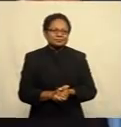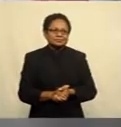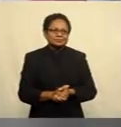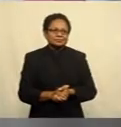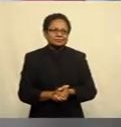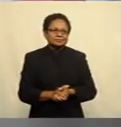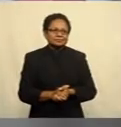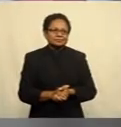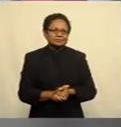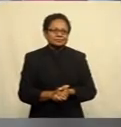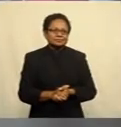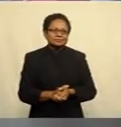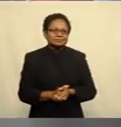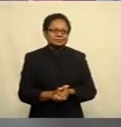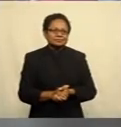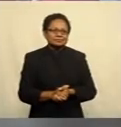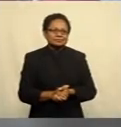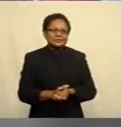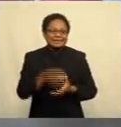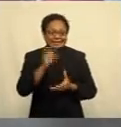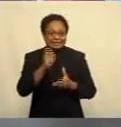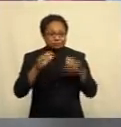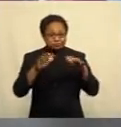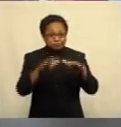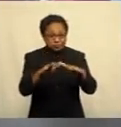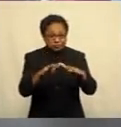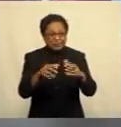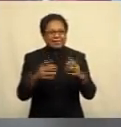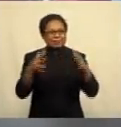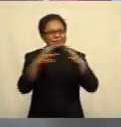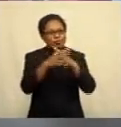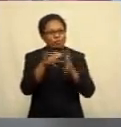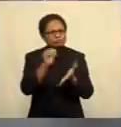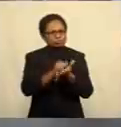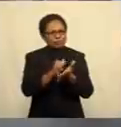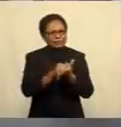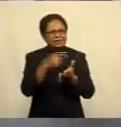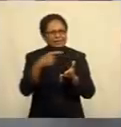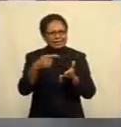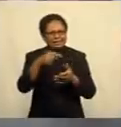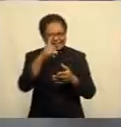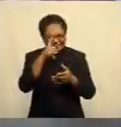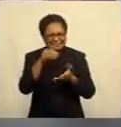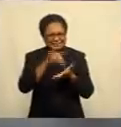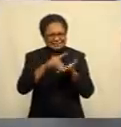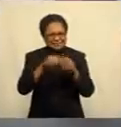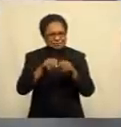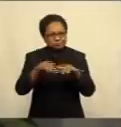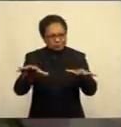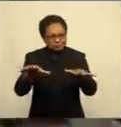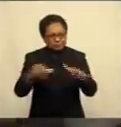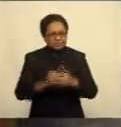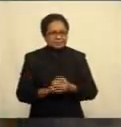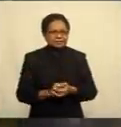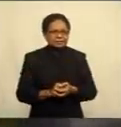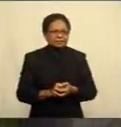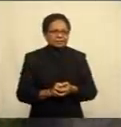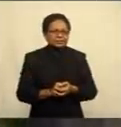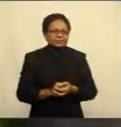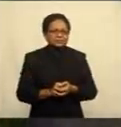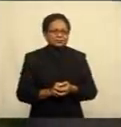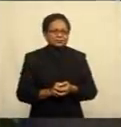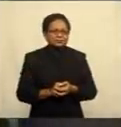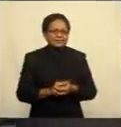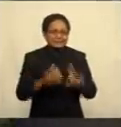crowd those stores, and will put every shopper at risk. So what we're getting at is that we are going to